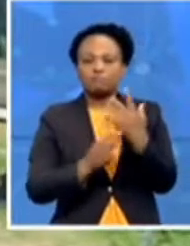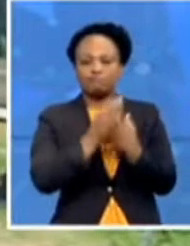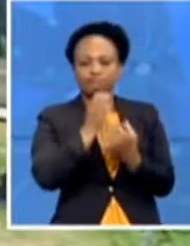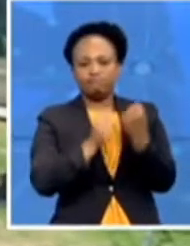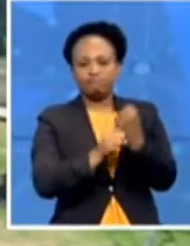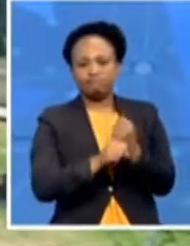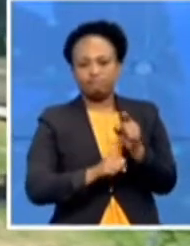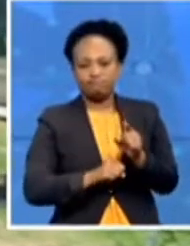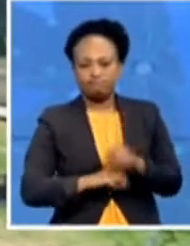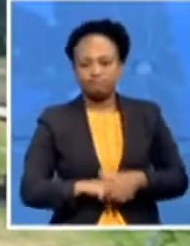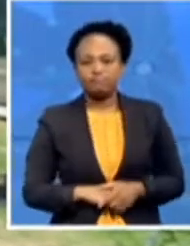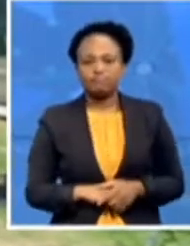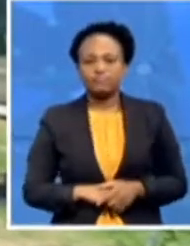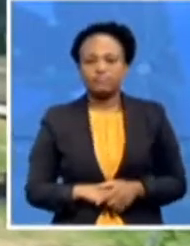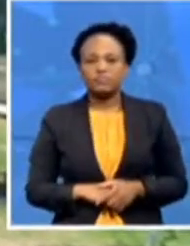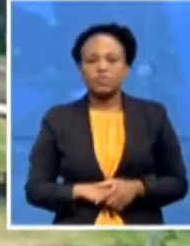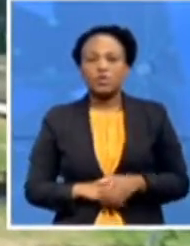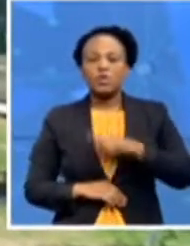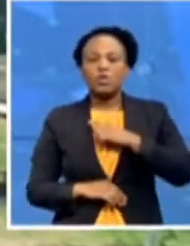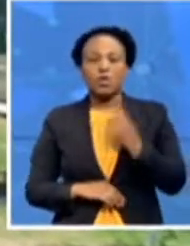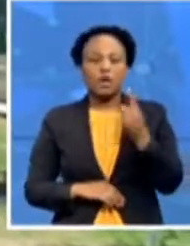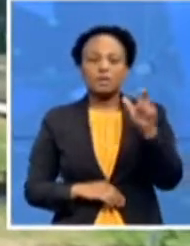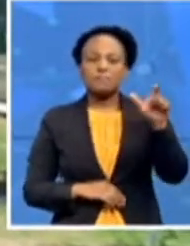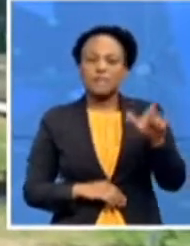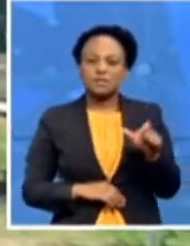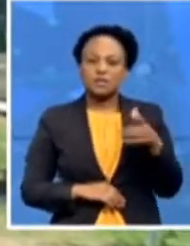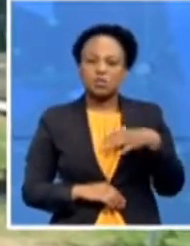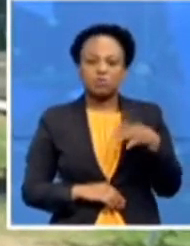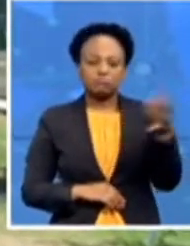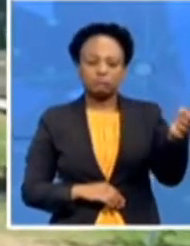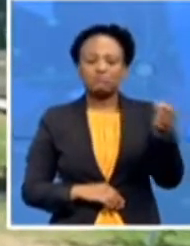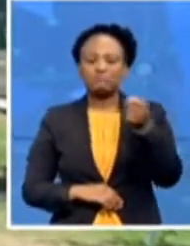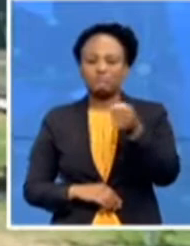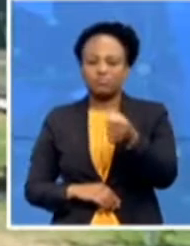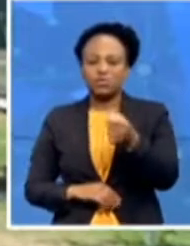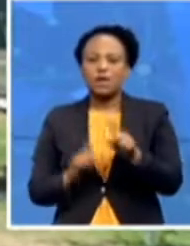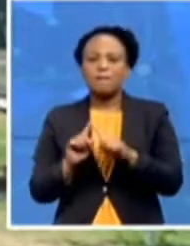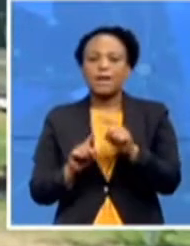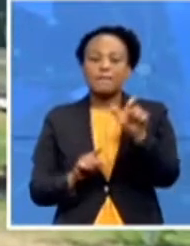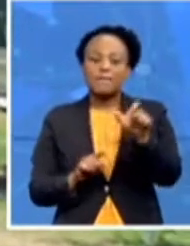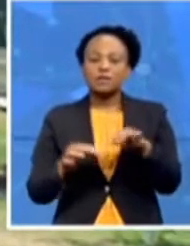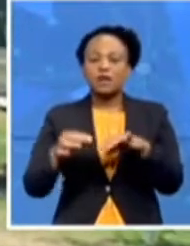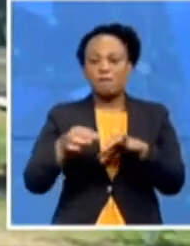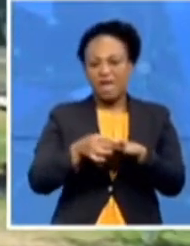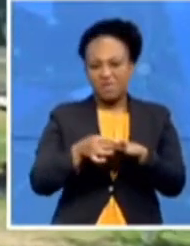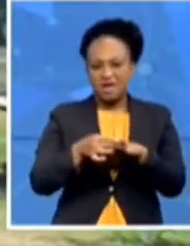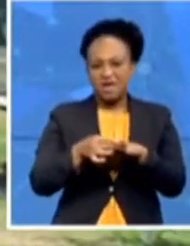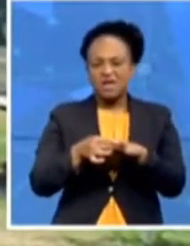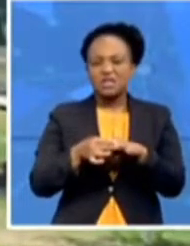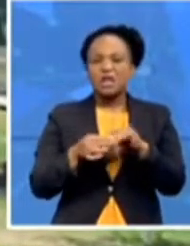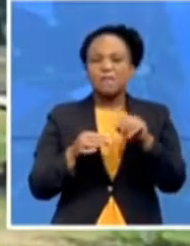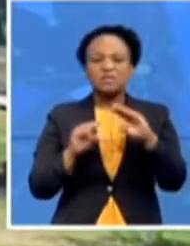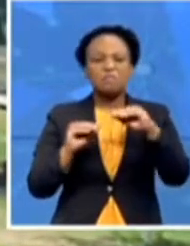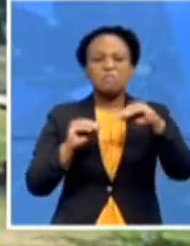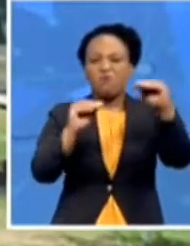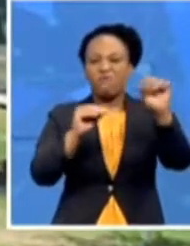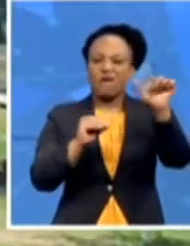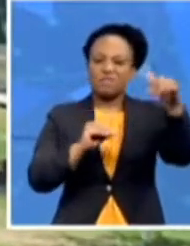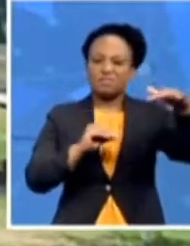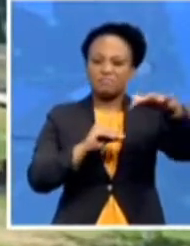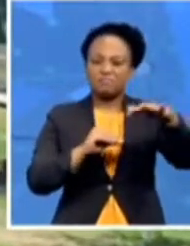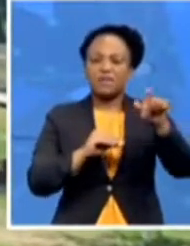have taken up the post, but the person got married and moved, so that person is not available anymore. So therefore we placed the advertisement again and